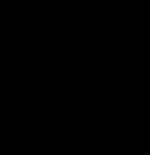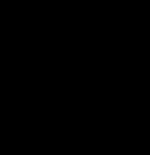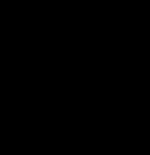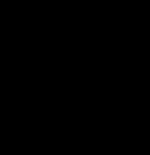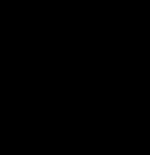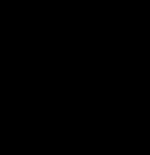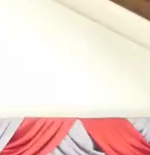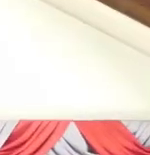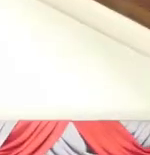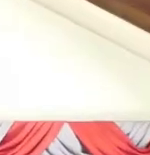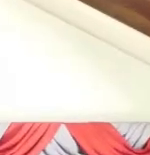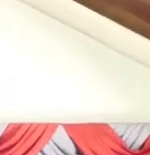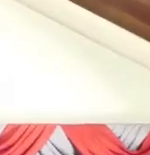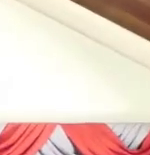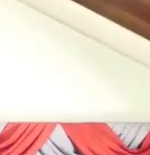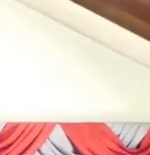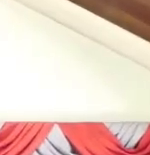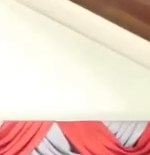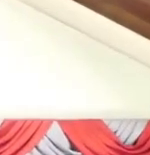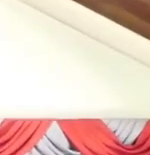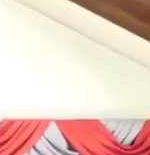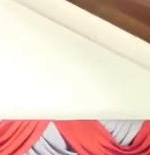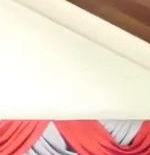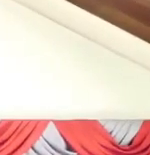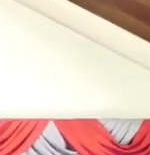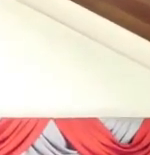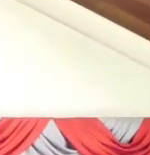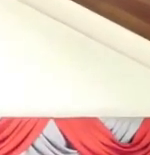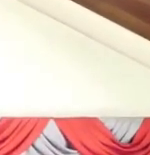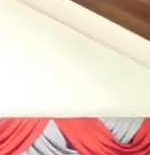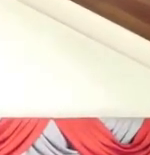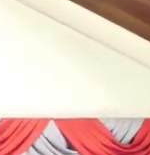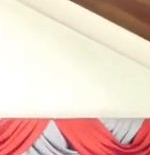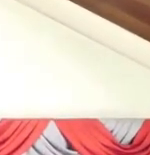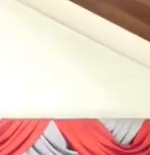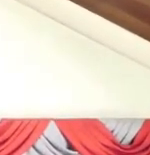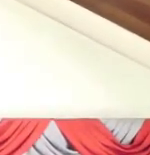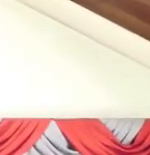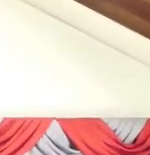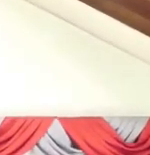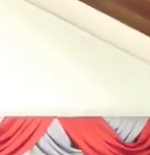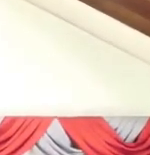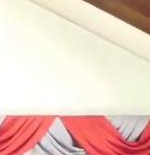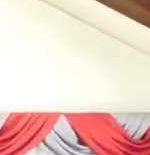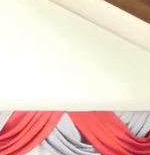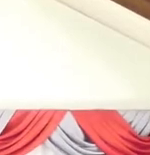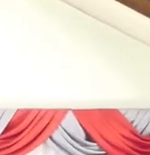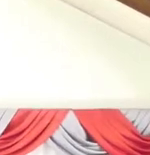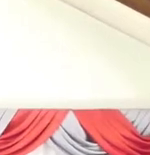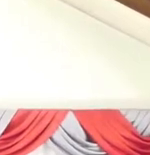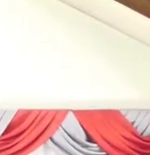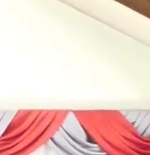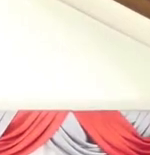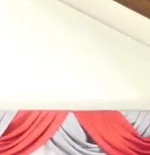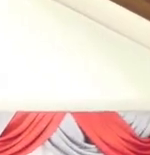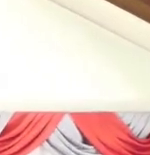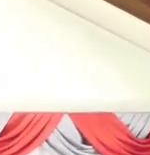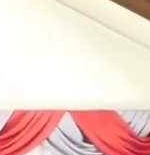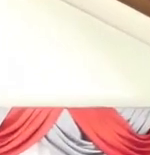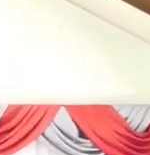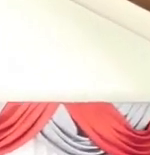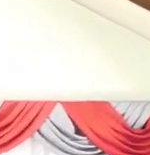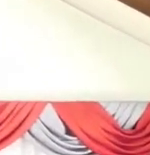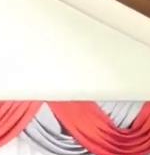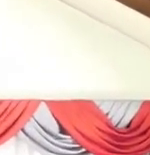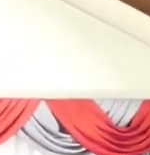I want to thank Pastor Webster for that timely word, and we have a presentation that we're going to be making to him at this point in time.